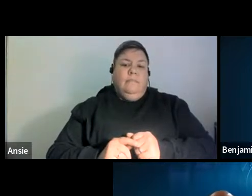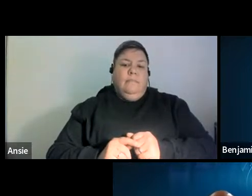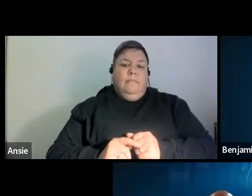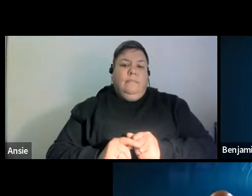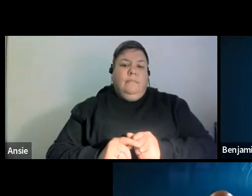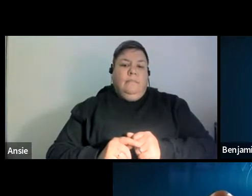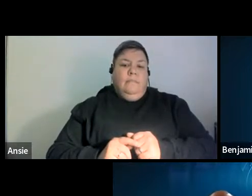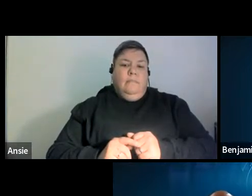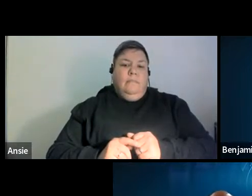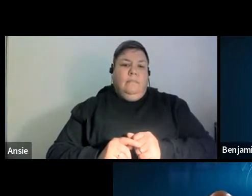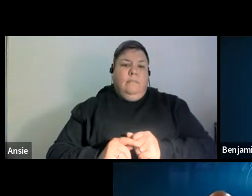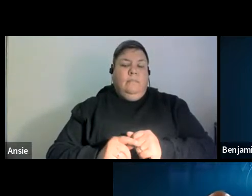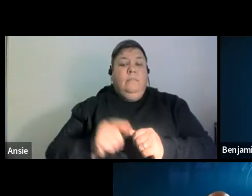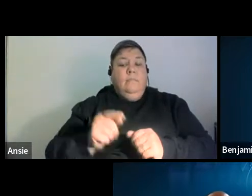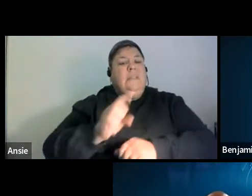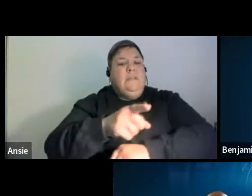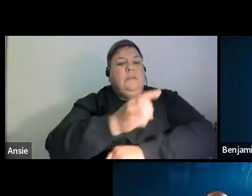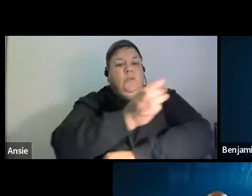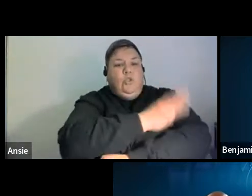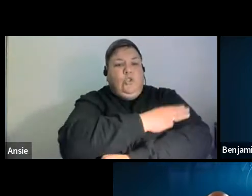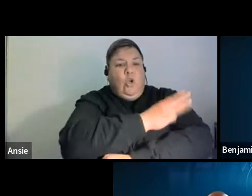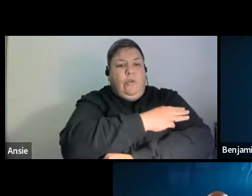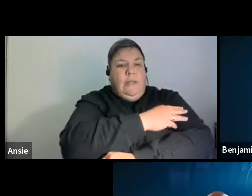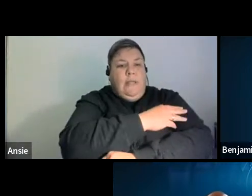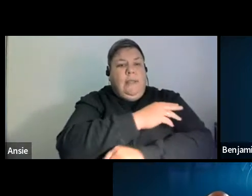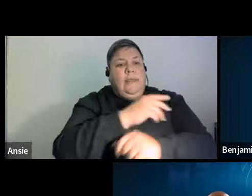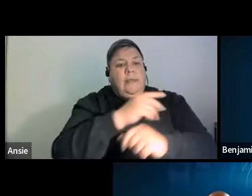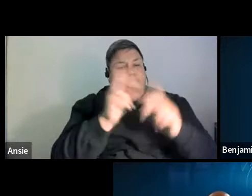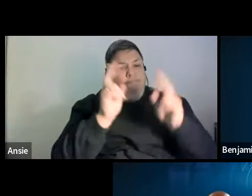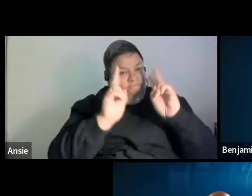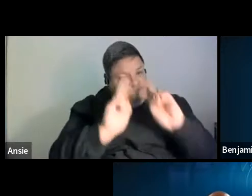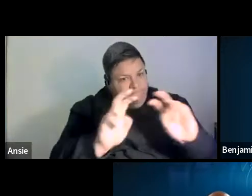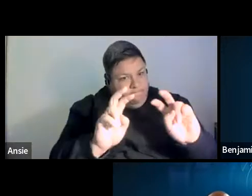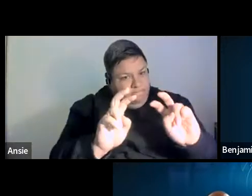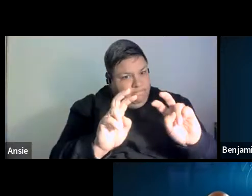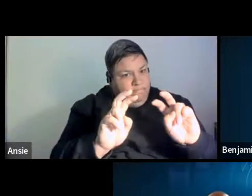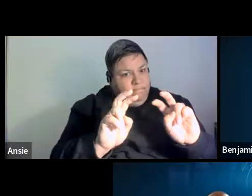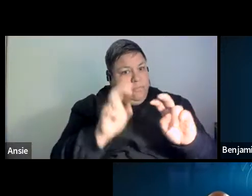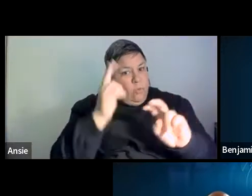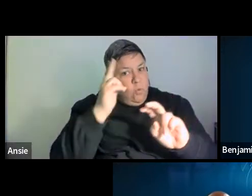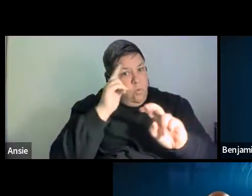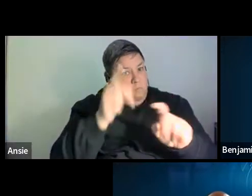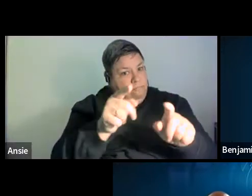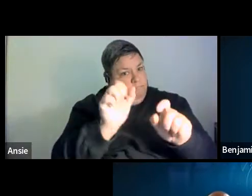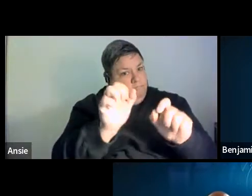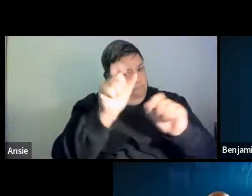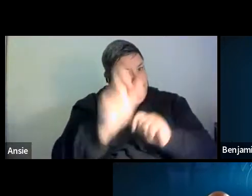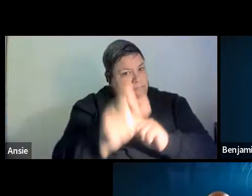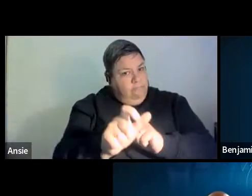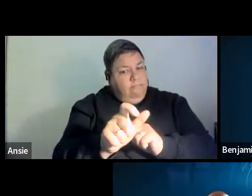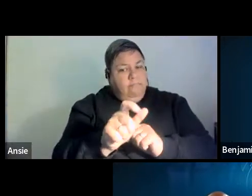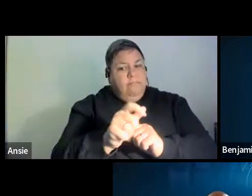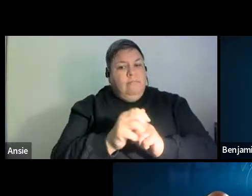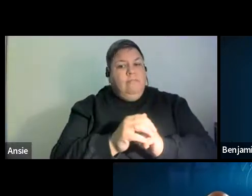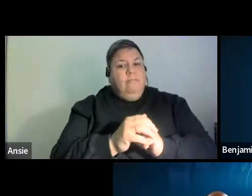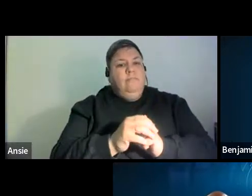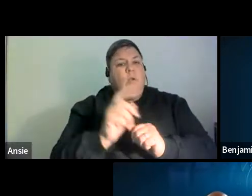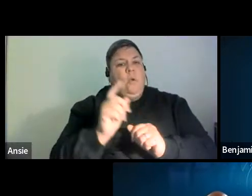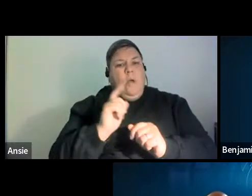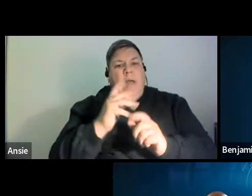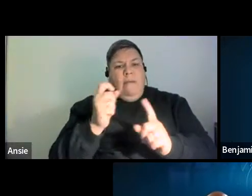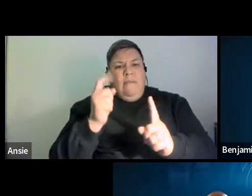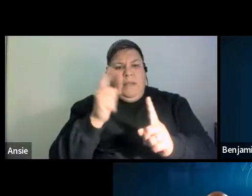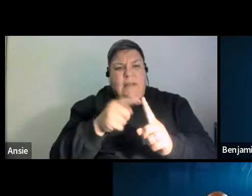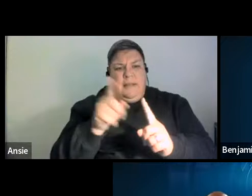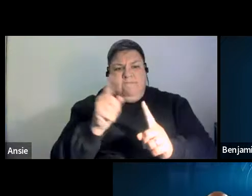This is for the security purposes, a part of the security measures. There are far-reaching consequences if we